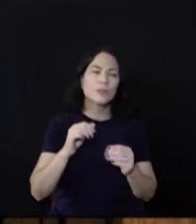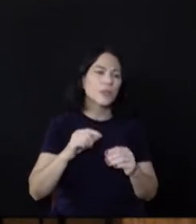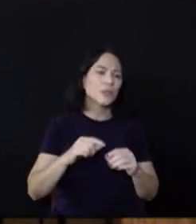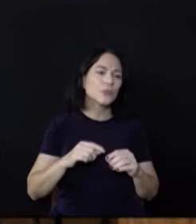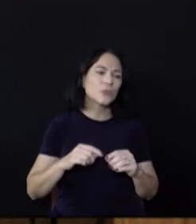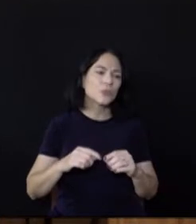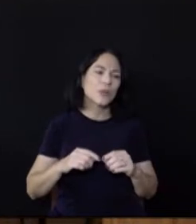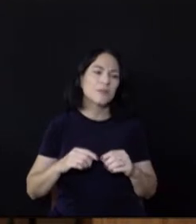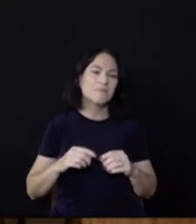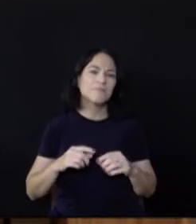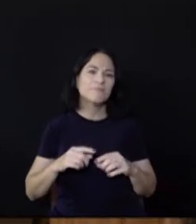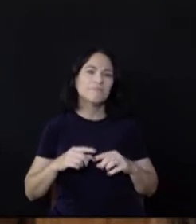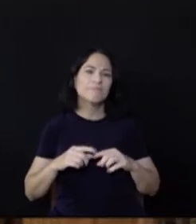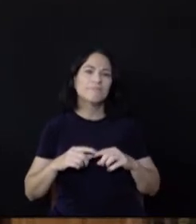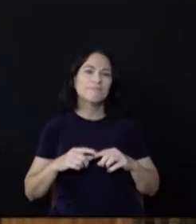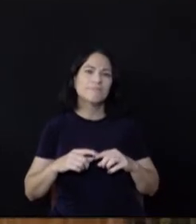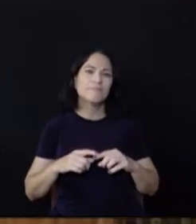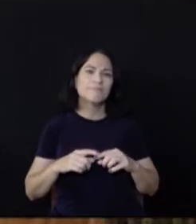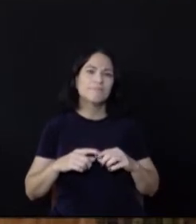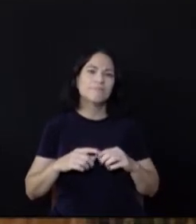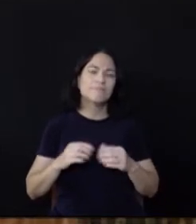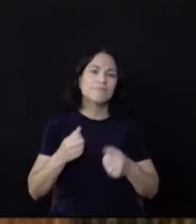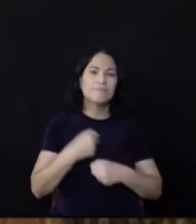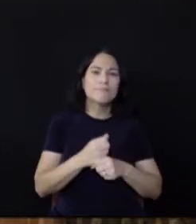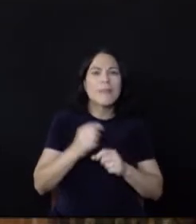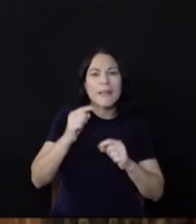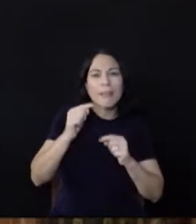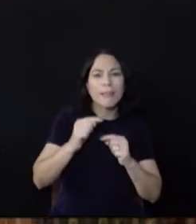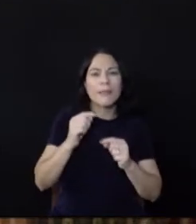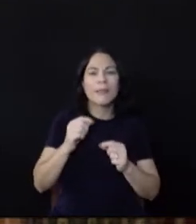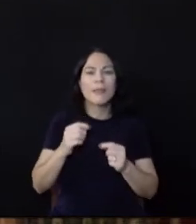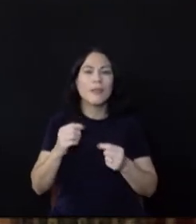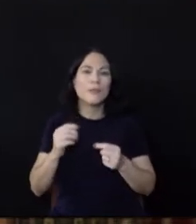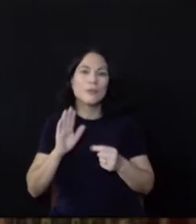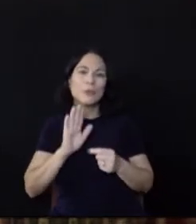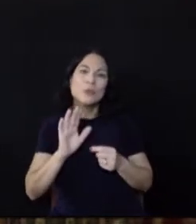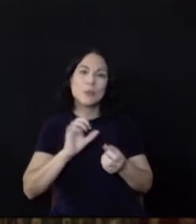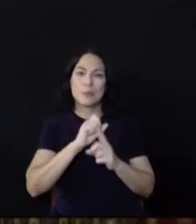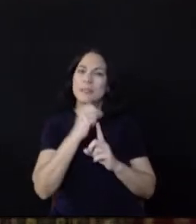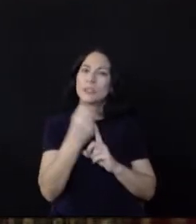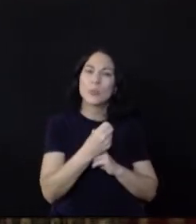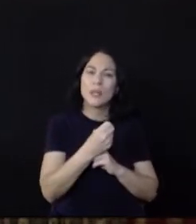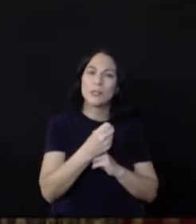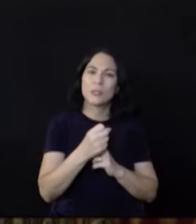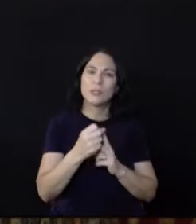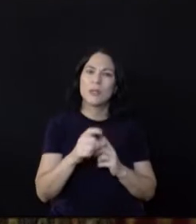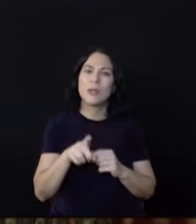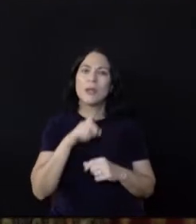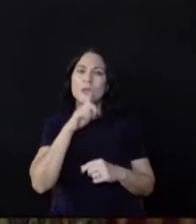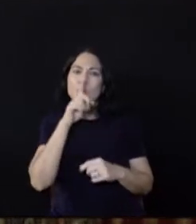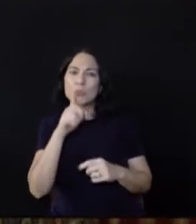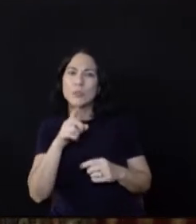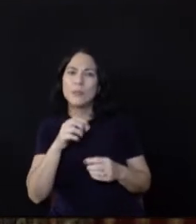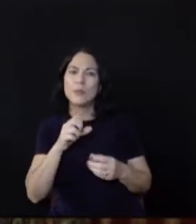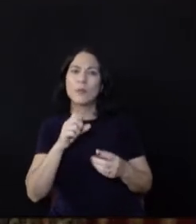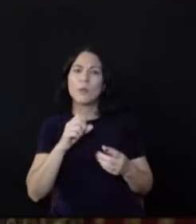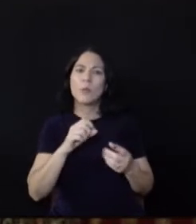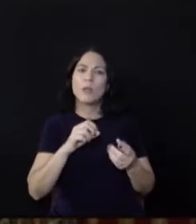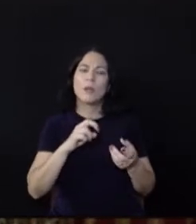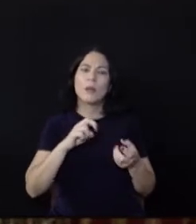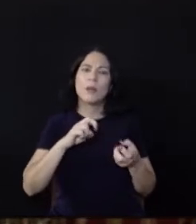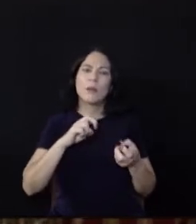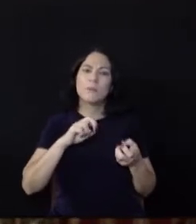anybody who's found themselves in financial hardship. I'm not at all. That's a very real, very practical,